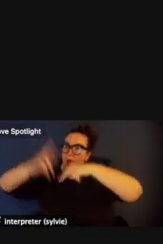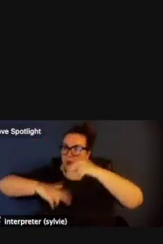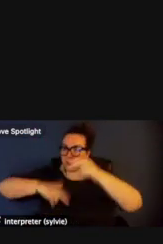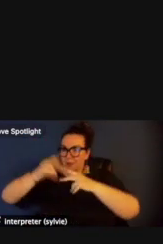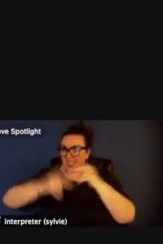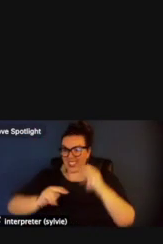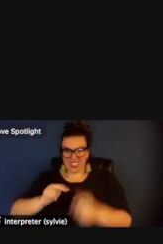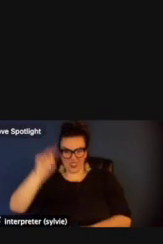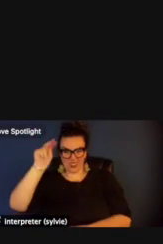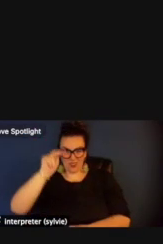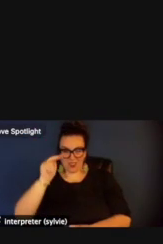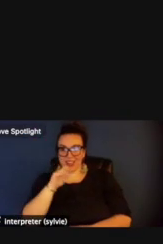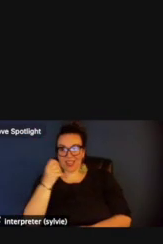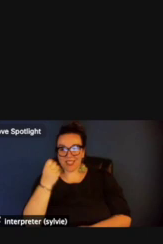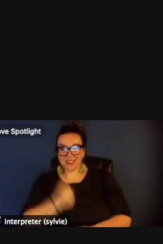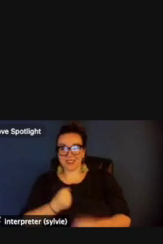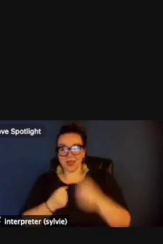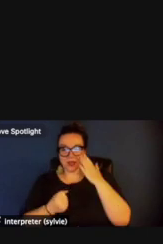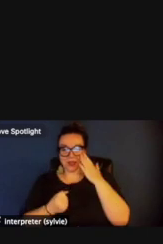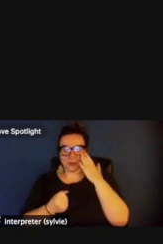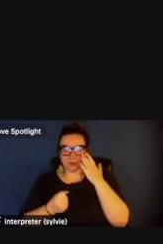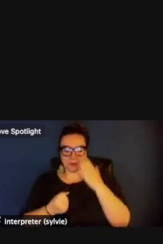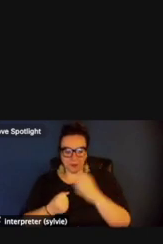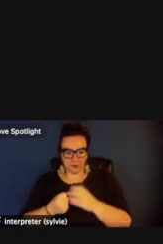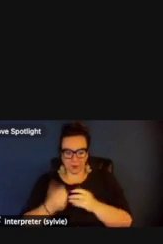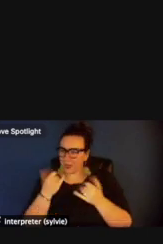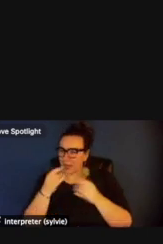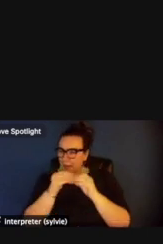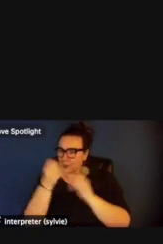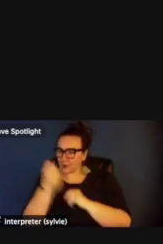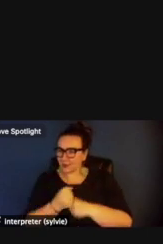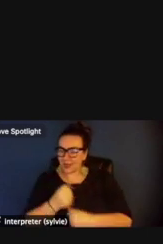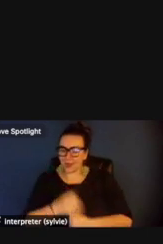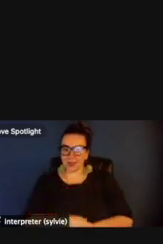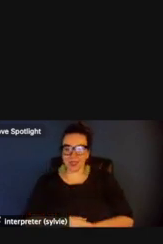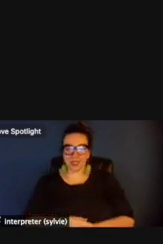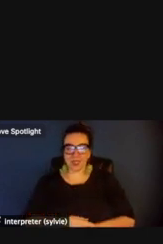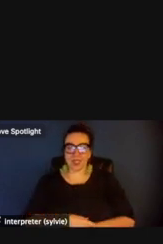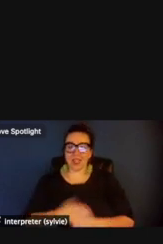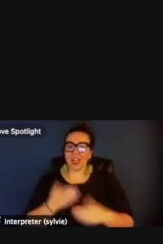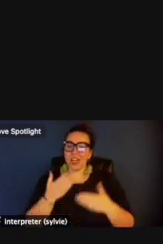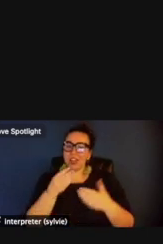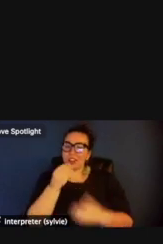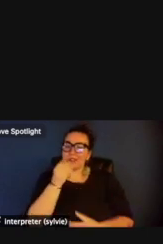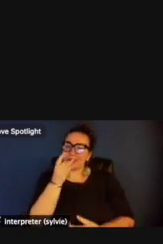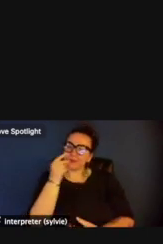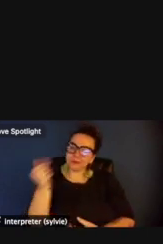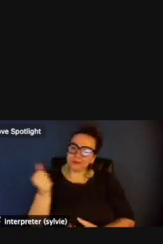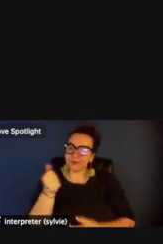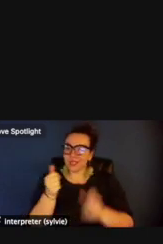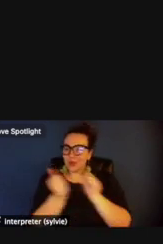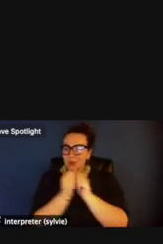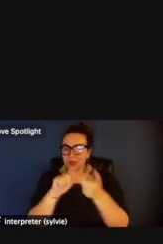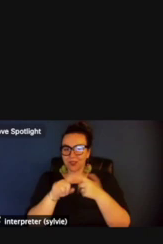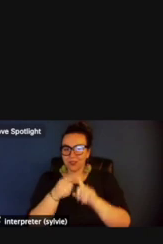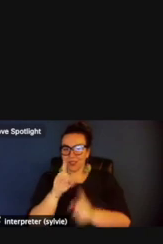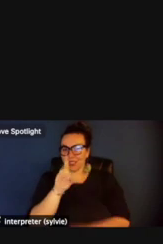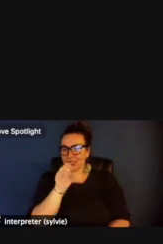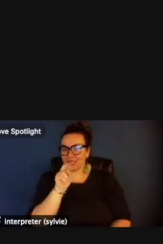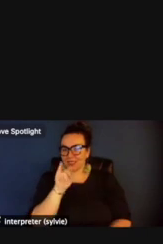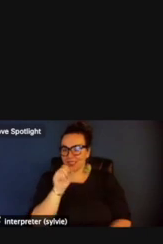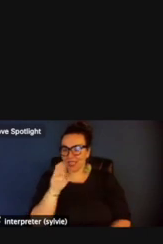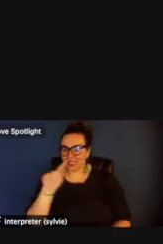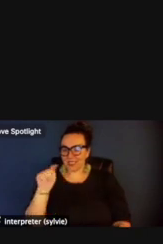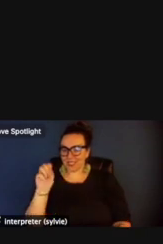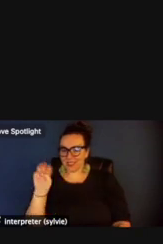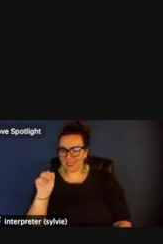north. The food there is excellent. We took a couple cooking classes, and we're here again with our friends Dennis and Tom, who are very tall, sitting on tiny